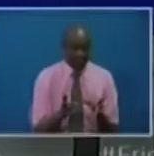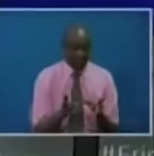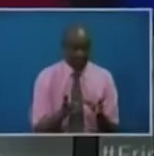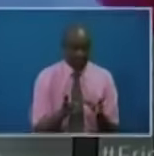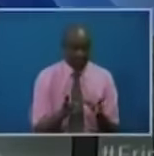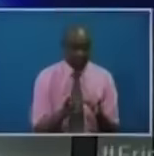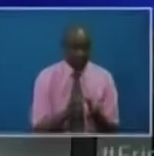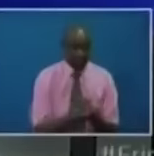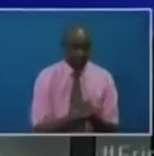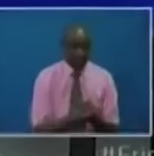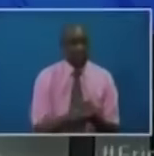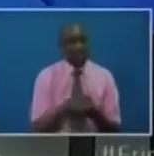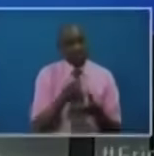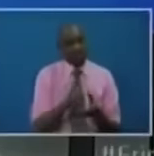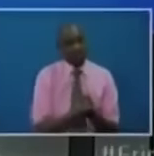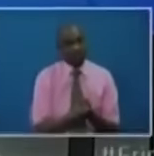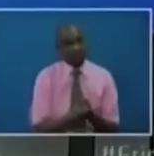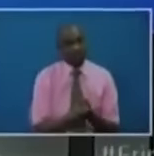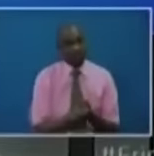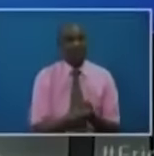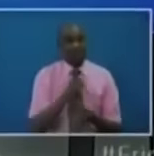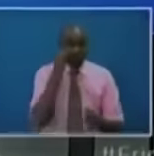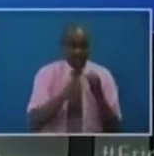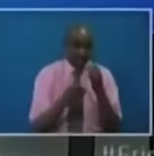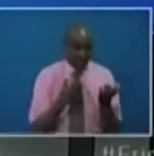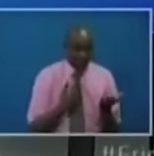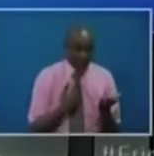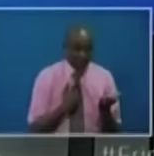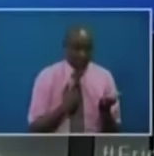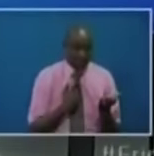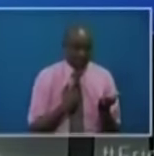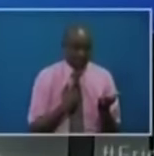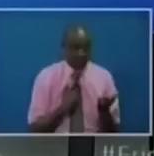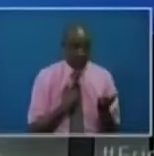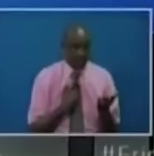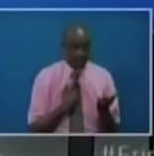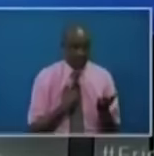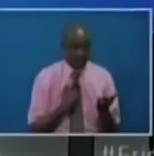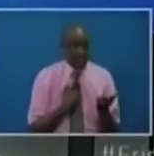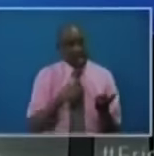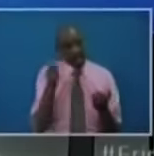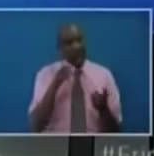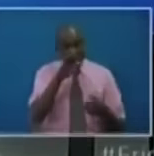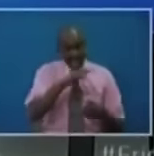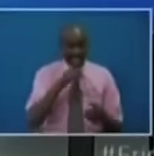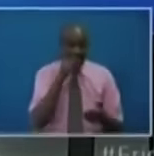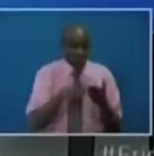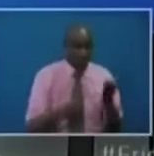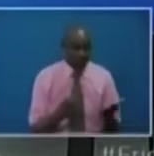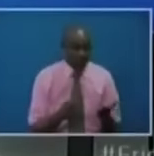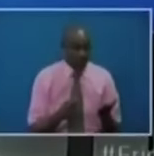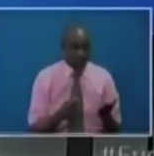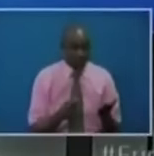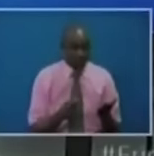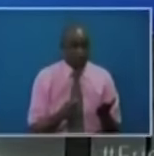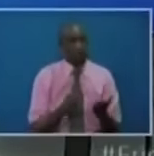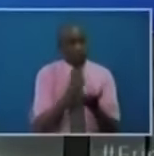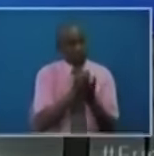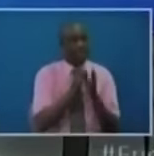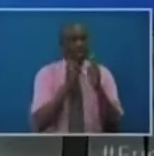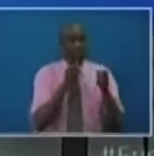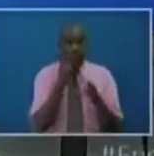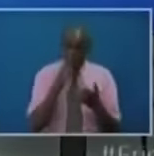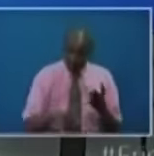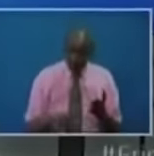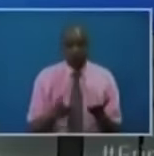misappropriation at the county government. And finally, the other area of concern that came out according to the auditor's report,